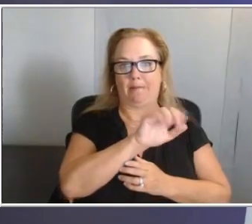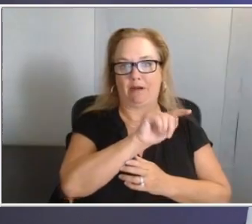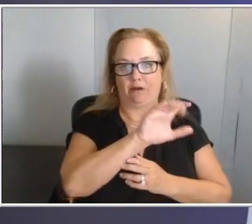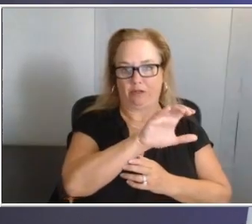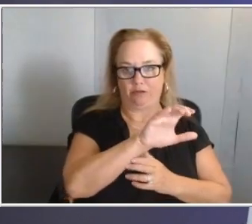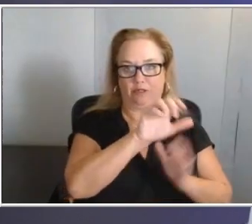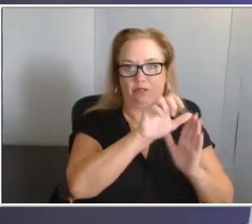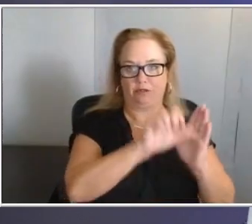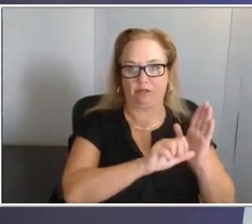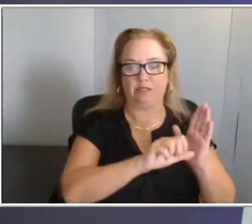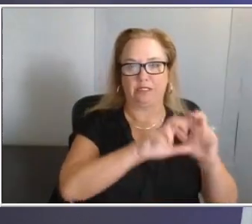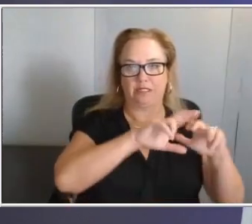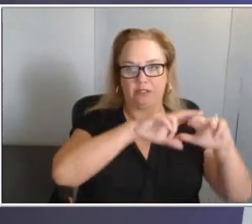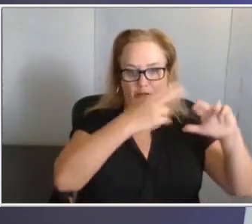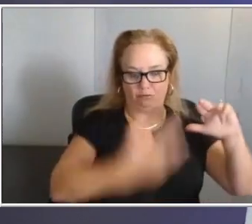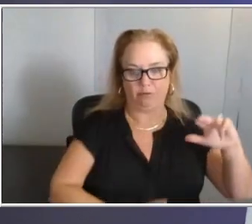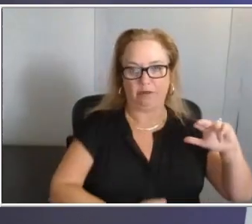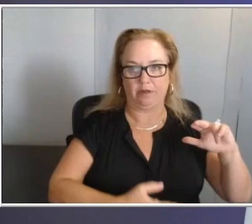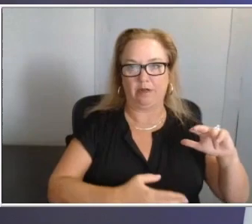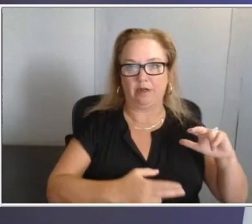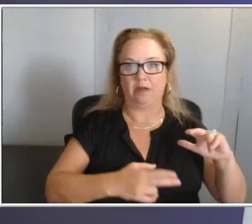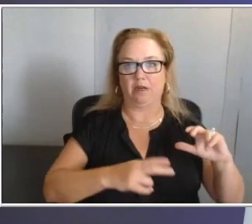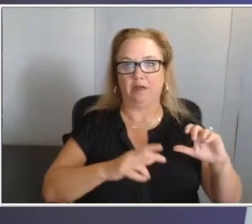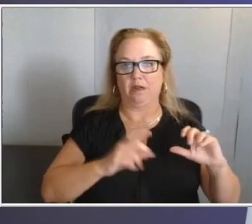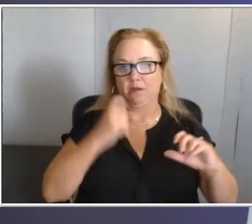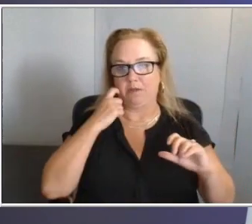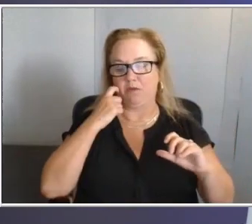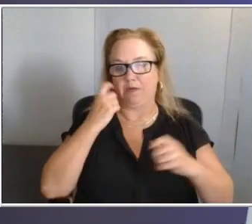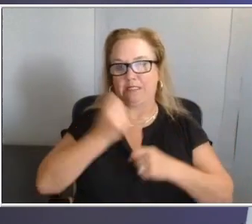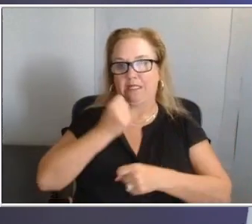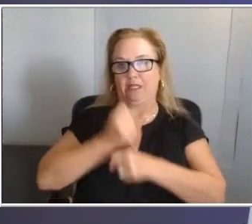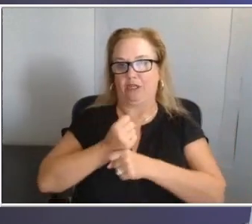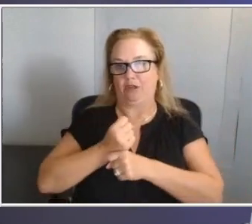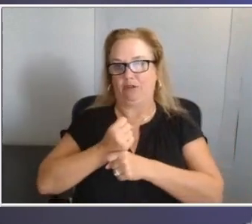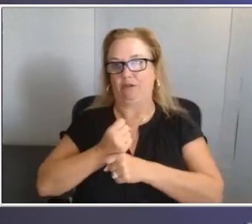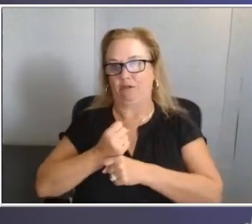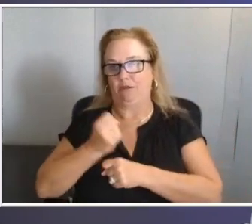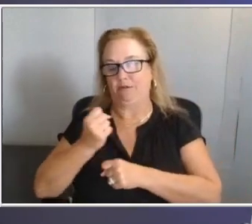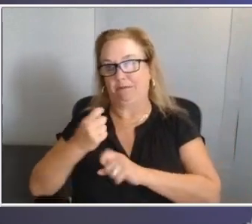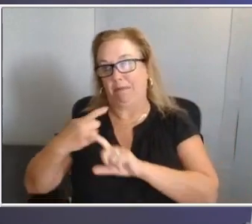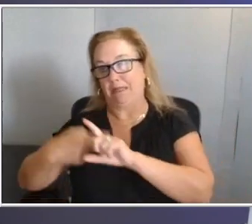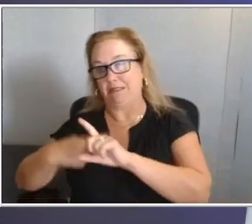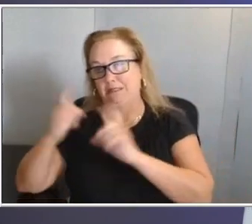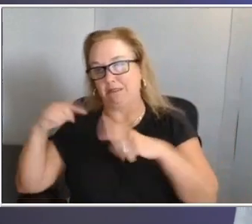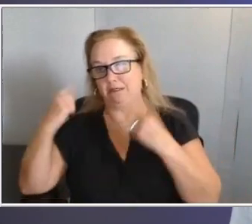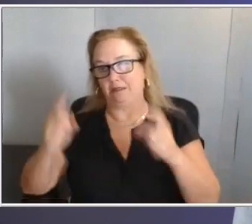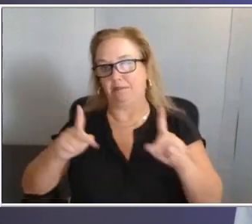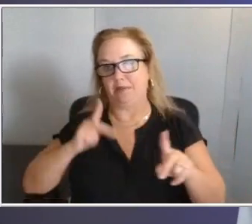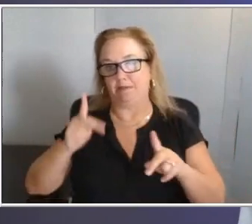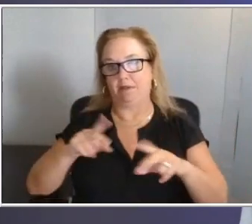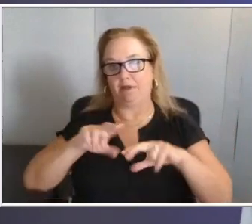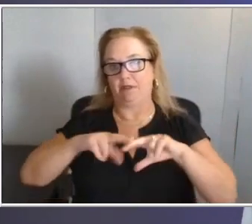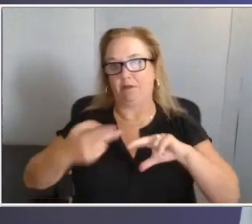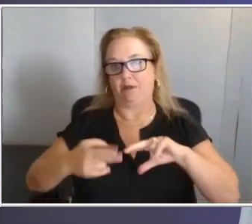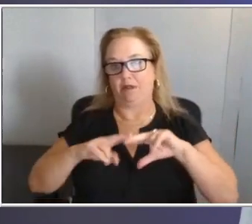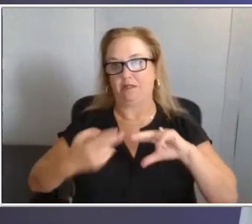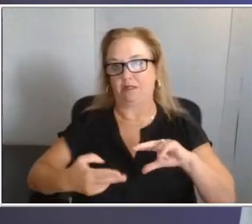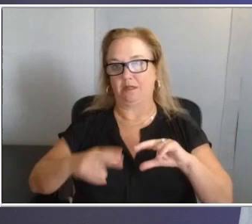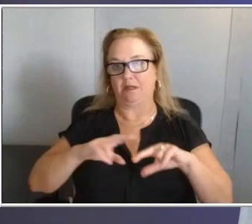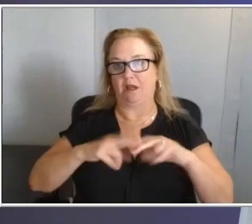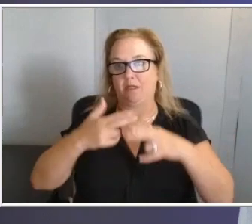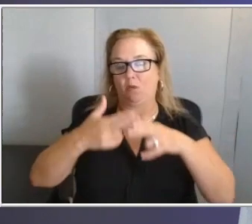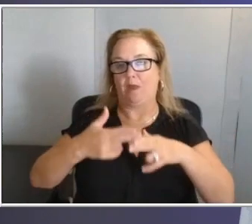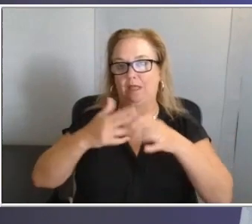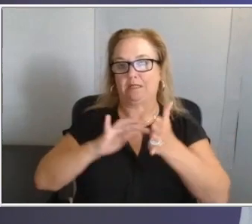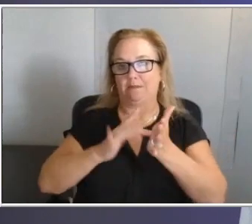and dramatic weight loss. But over the recent months, we've seen people that have been on the weight loss medications, and they've